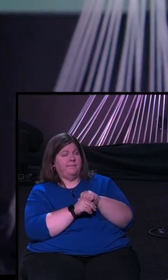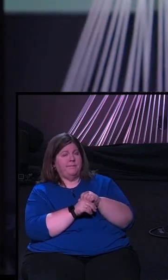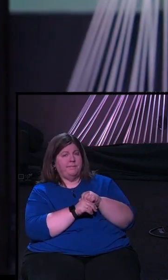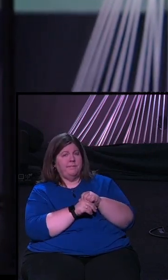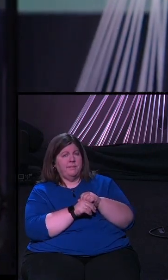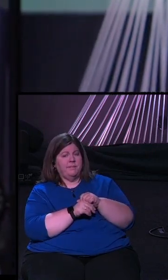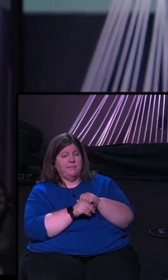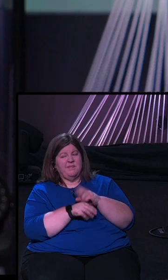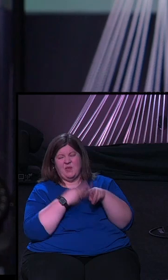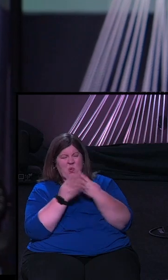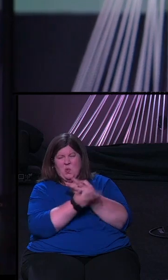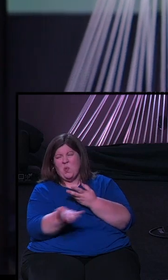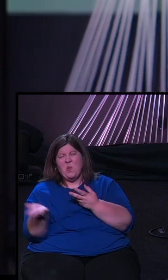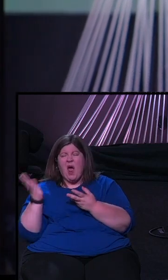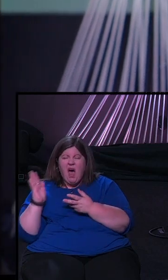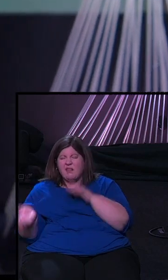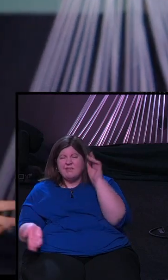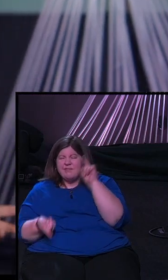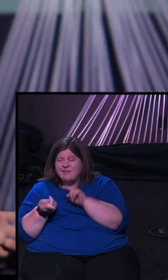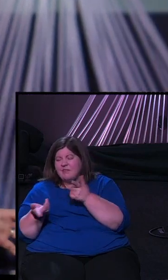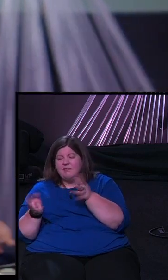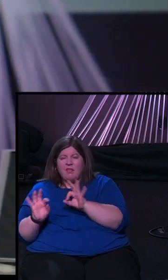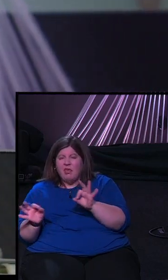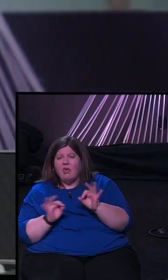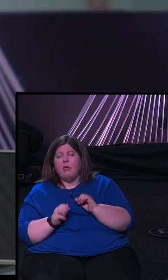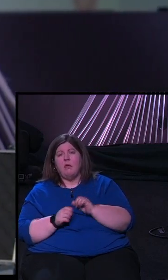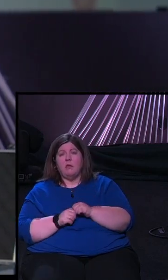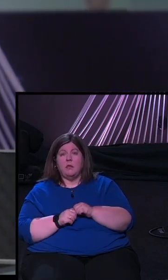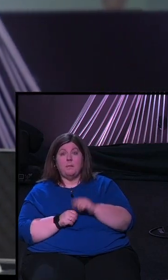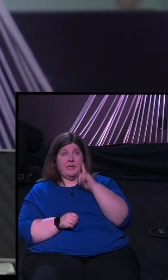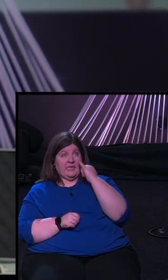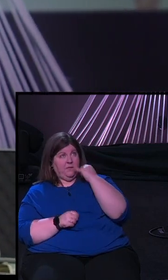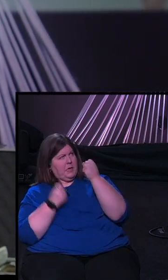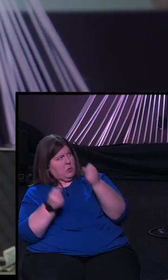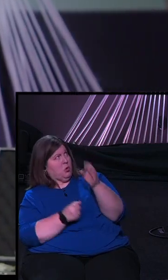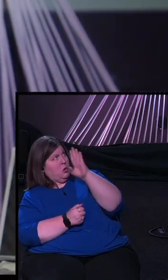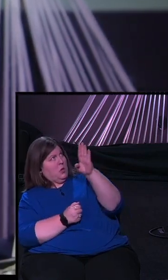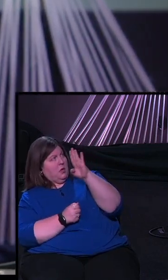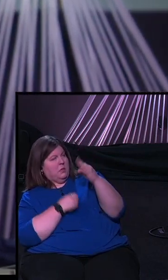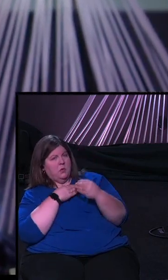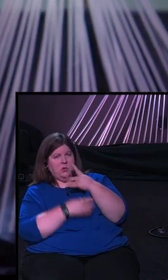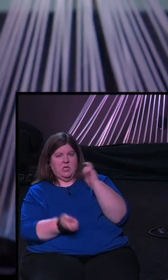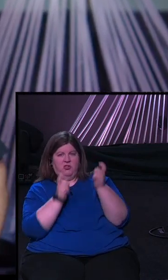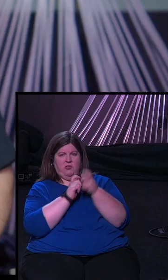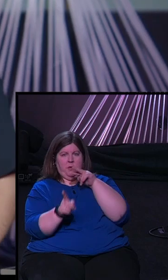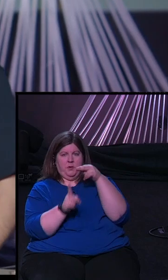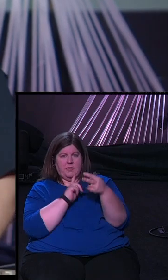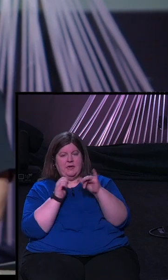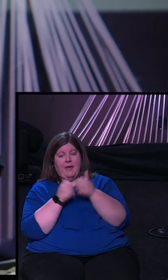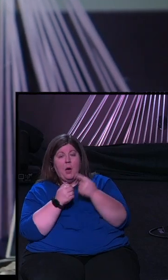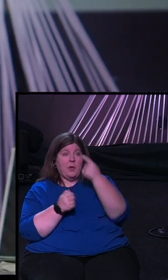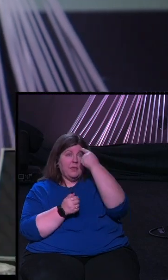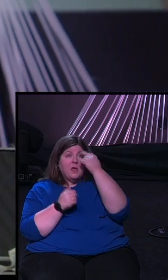with Jesus. See, relationship with Jesus actually reframes how we think, how we talk, how we relate, how we work, and